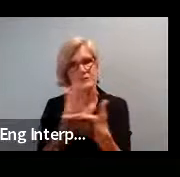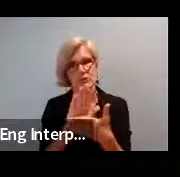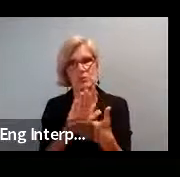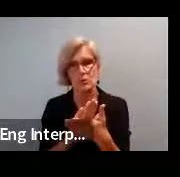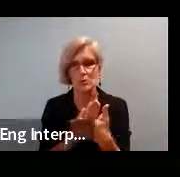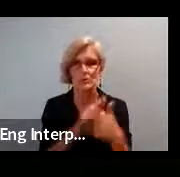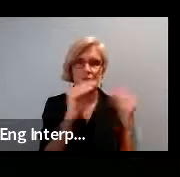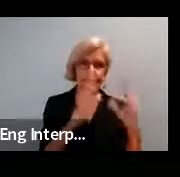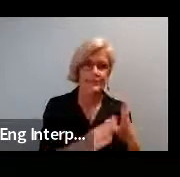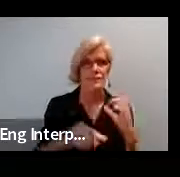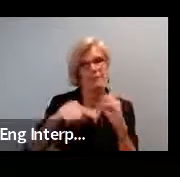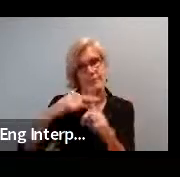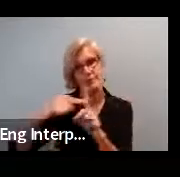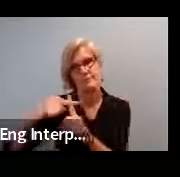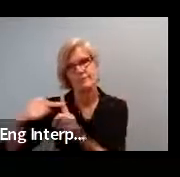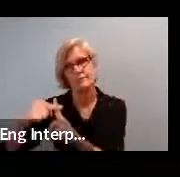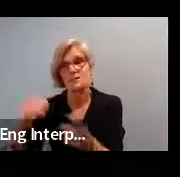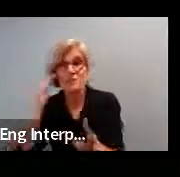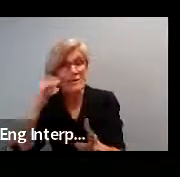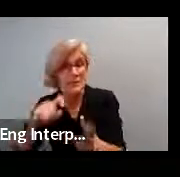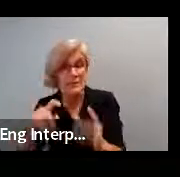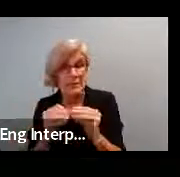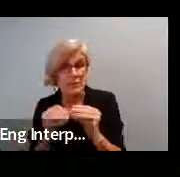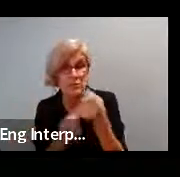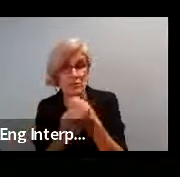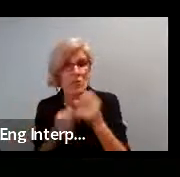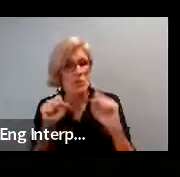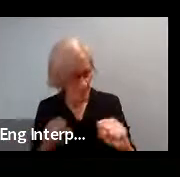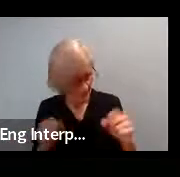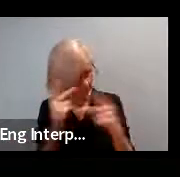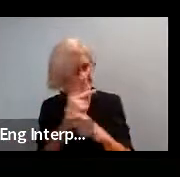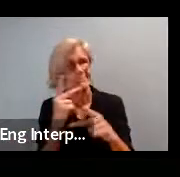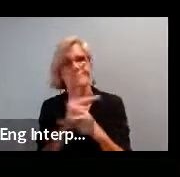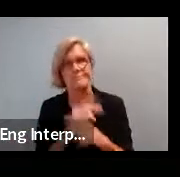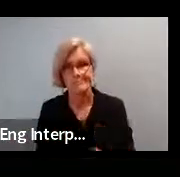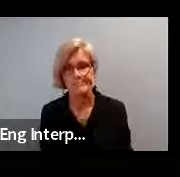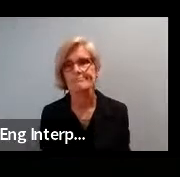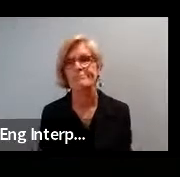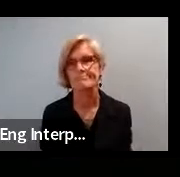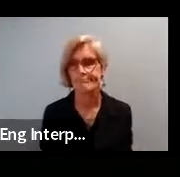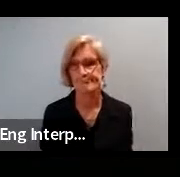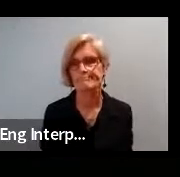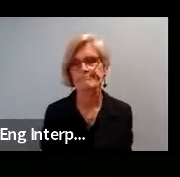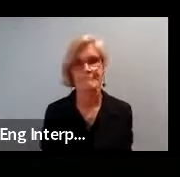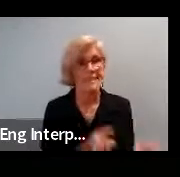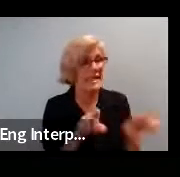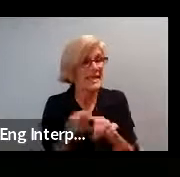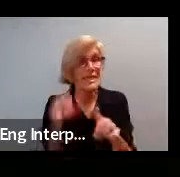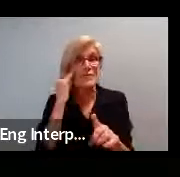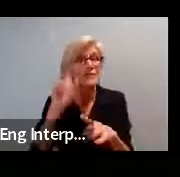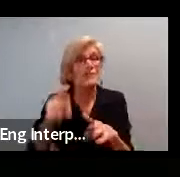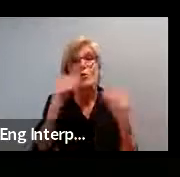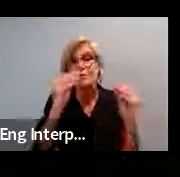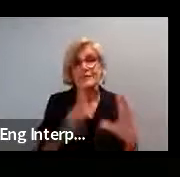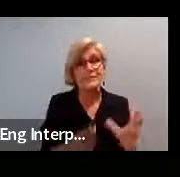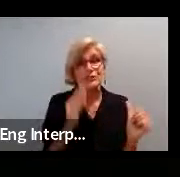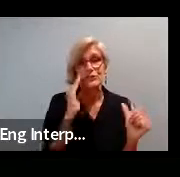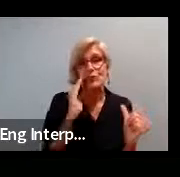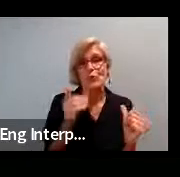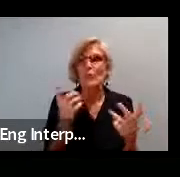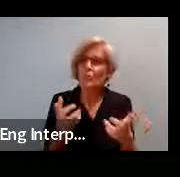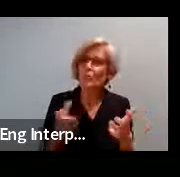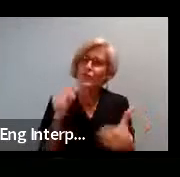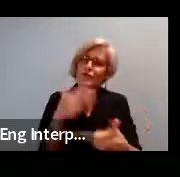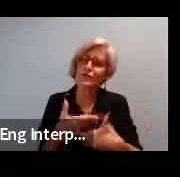So if there's extra support needed, we can work on a plan for that. Even if it's just within the teachers, we want her to be comfortable and happy